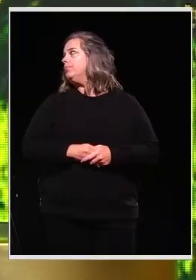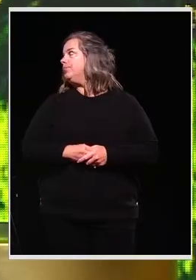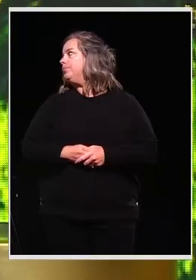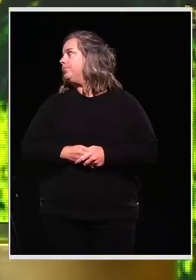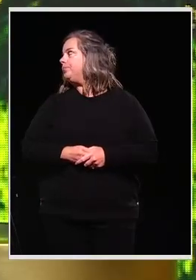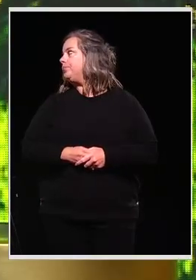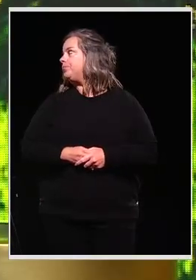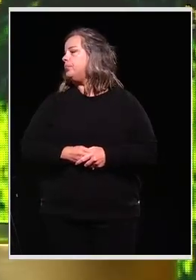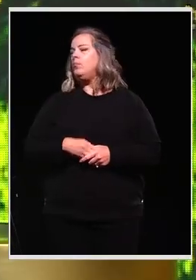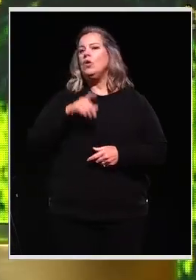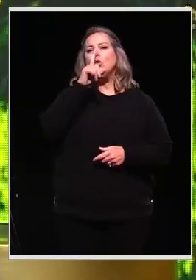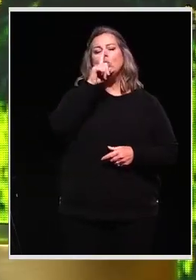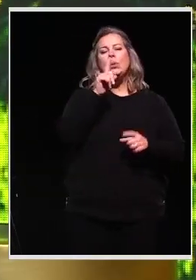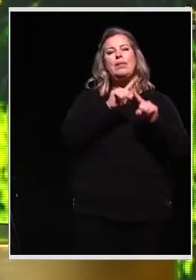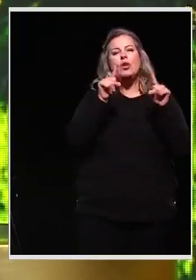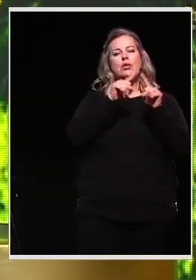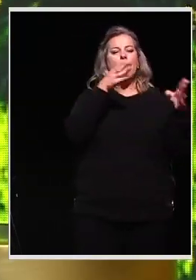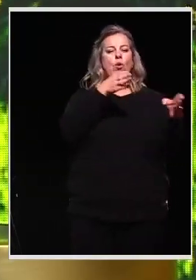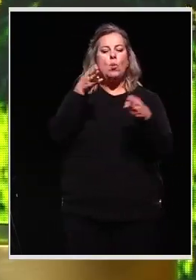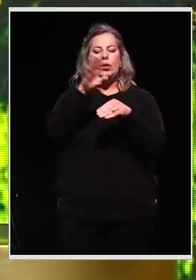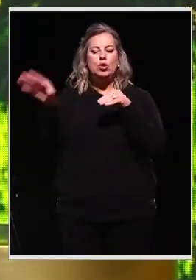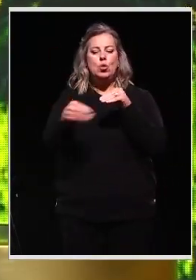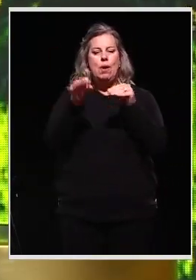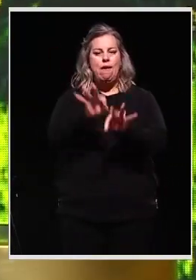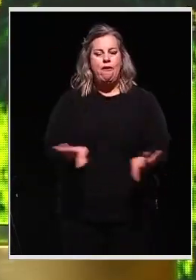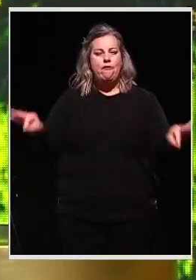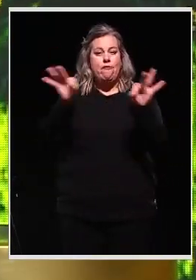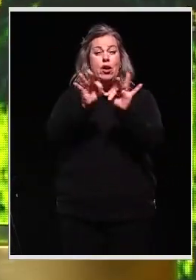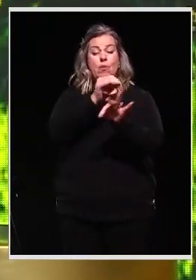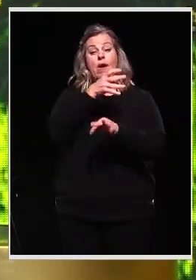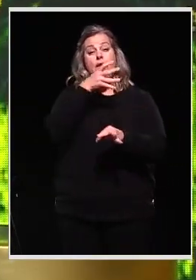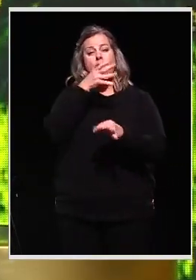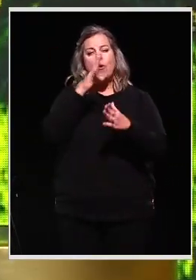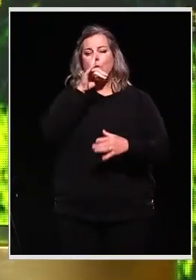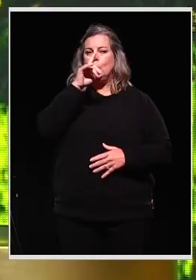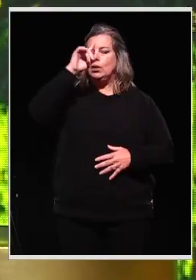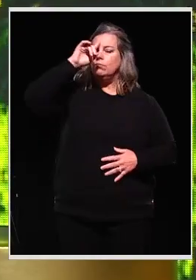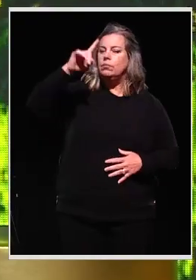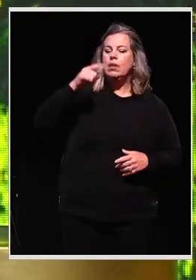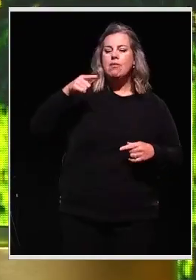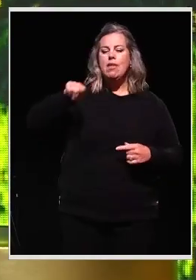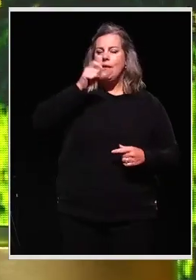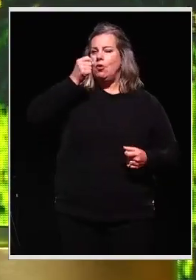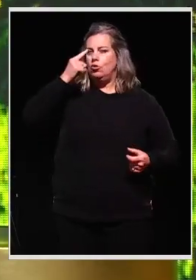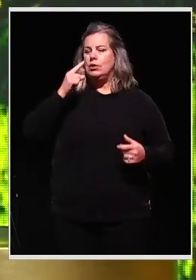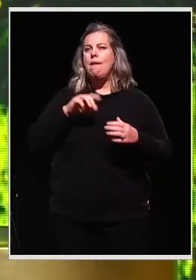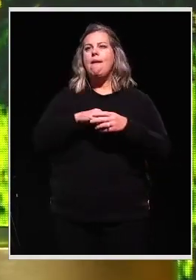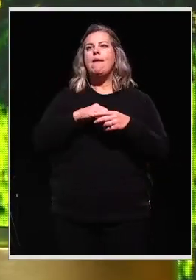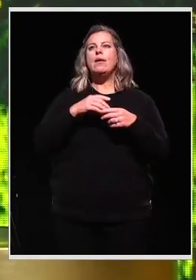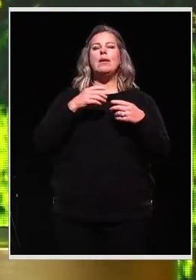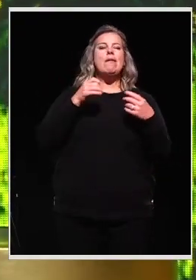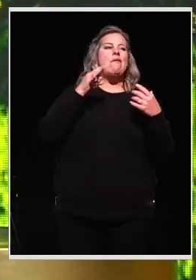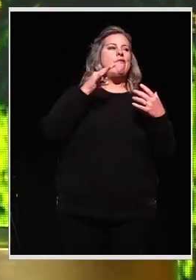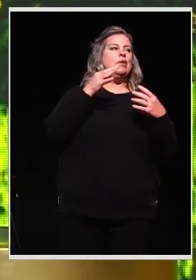So there's different ways to bring value, and farmers are extremely astute, and they understand the many different ways that you can bring value to the farm, whether